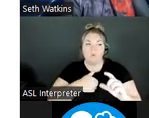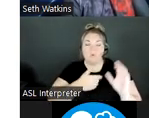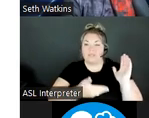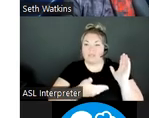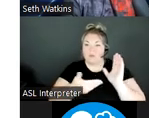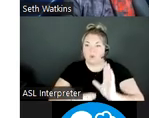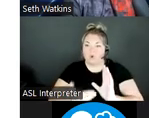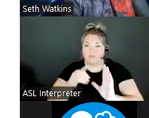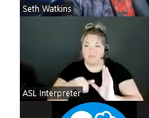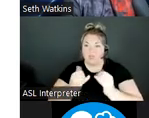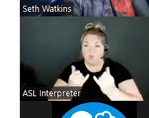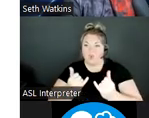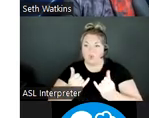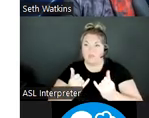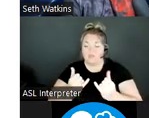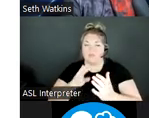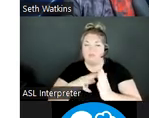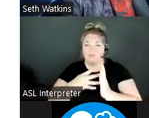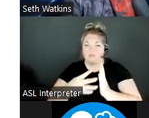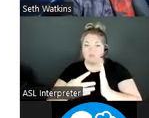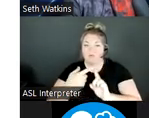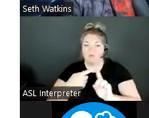over this current fee schedule from the